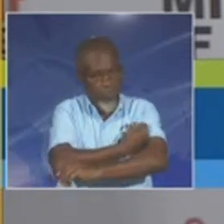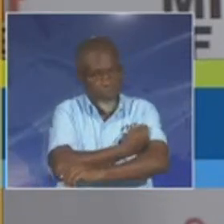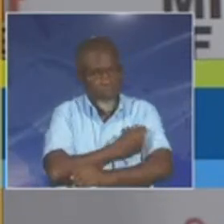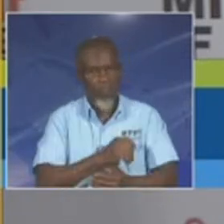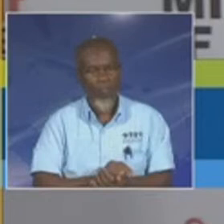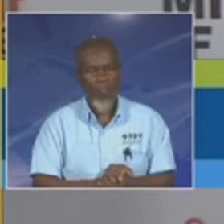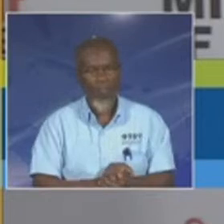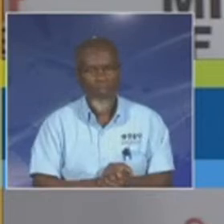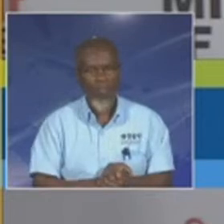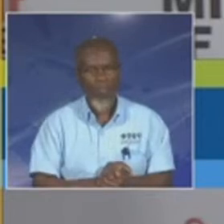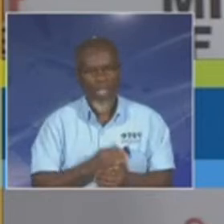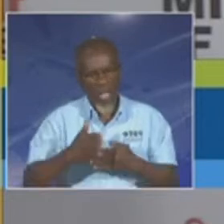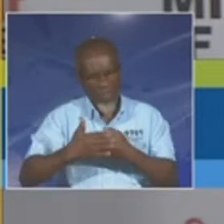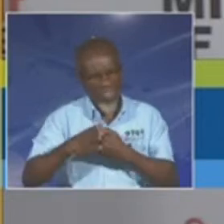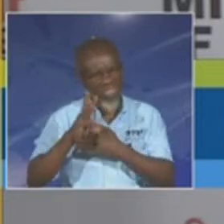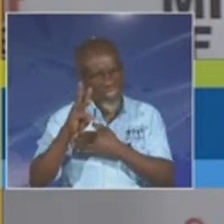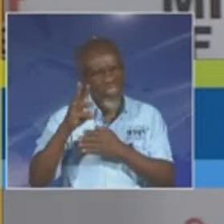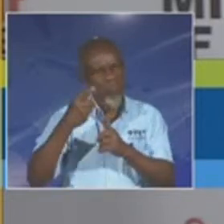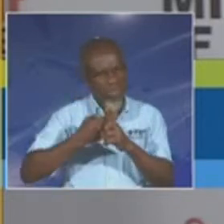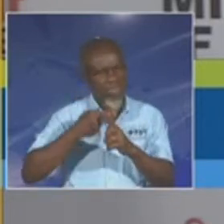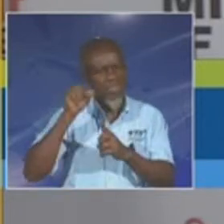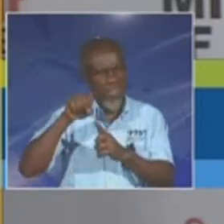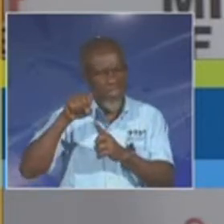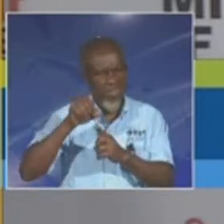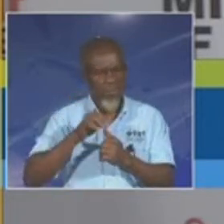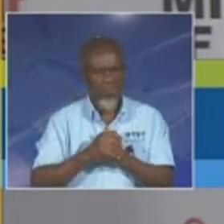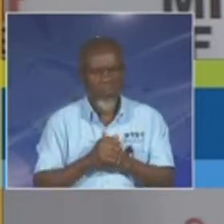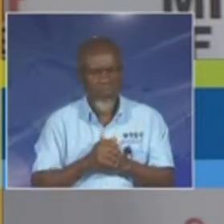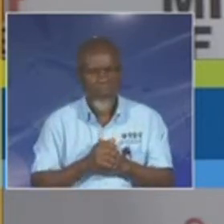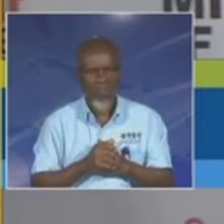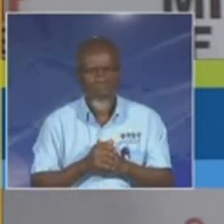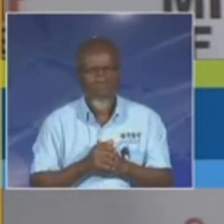6 months of completion of the primary series.